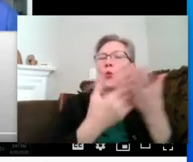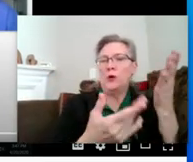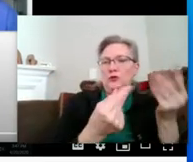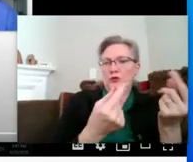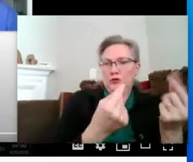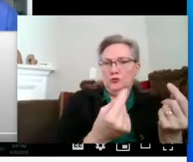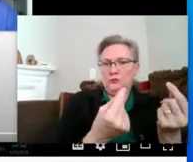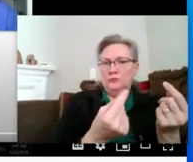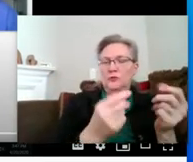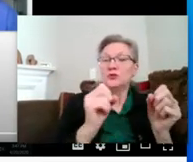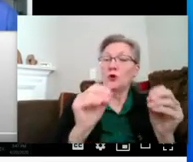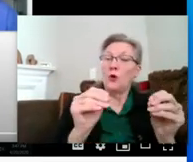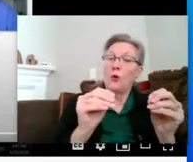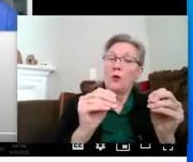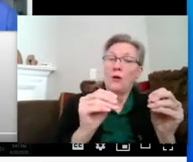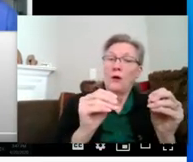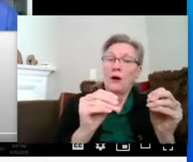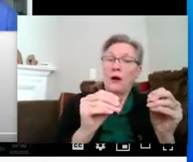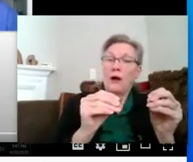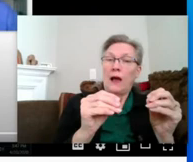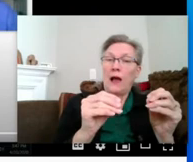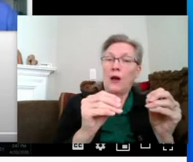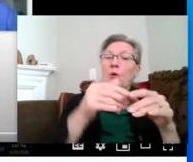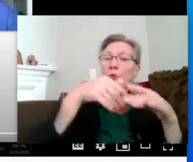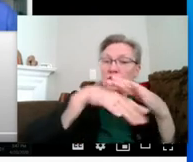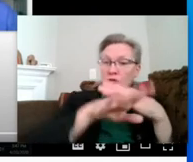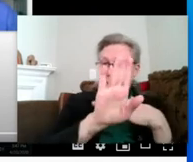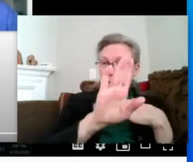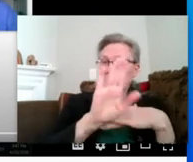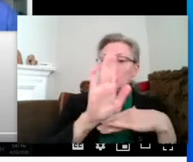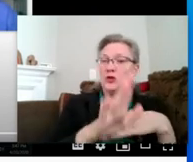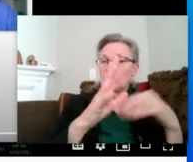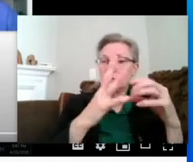So once you log into your session,